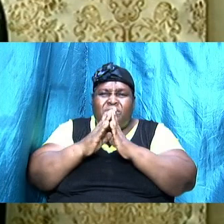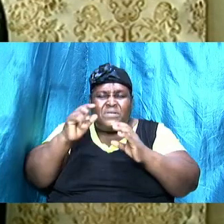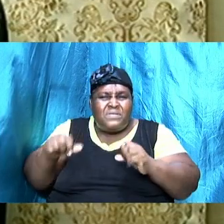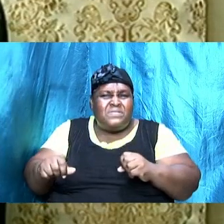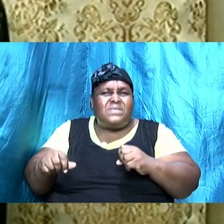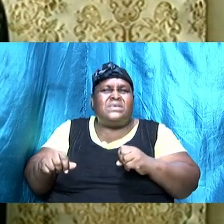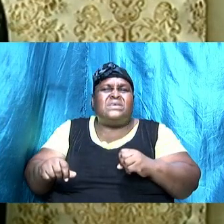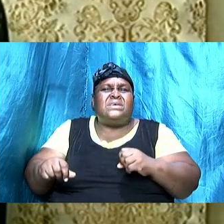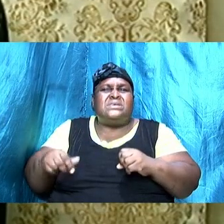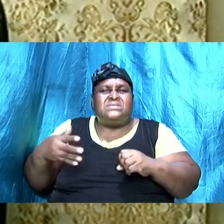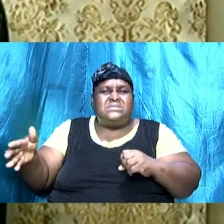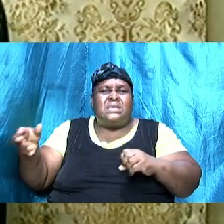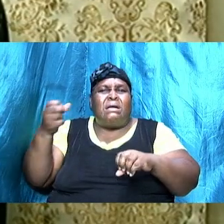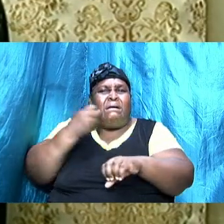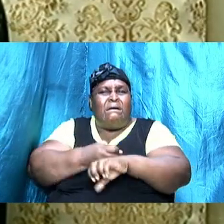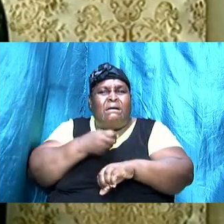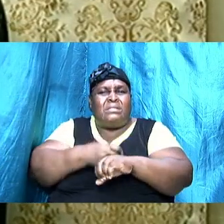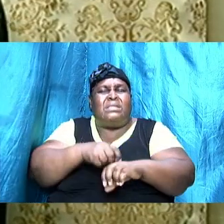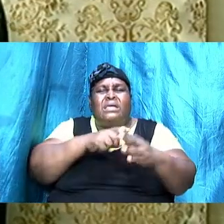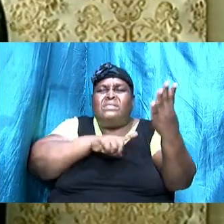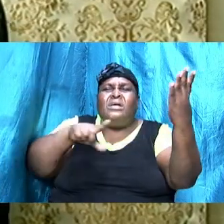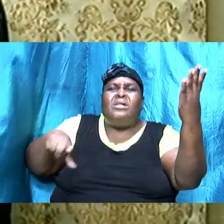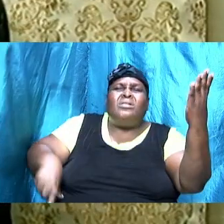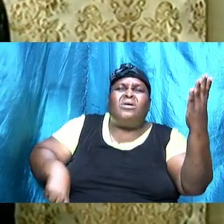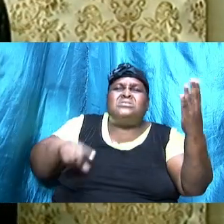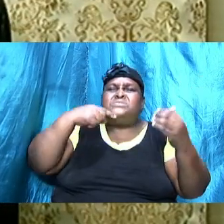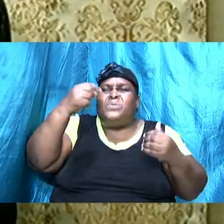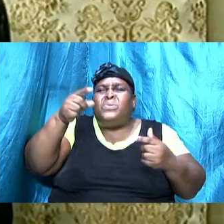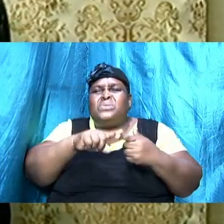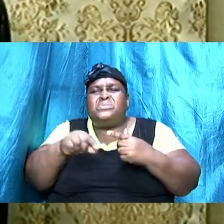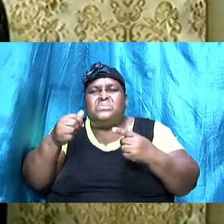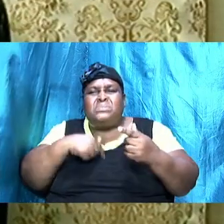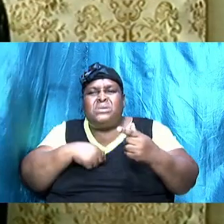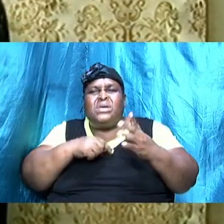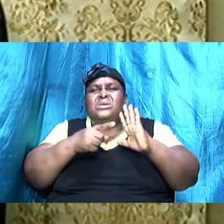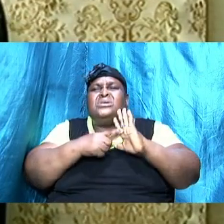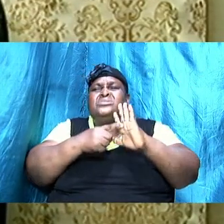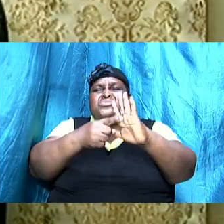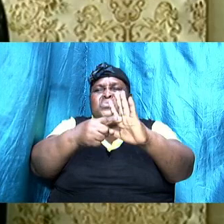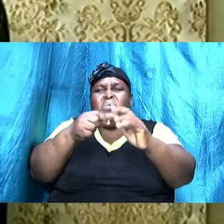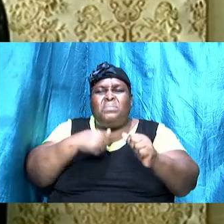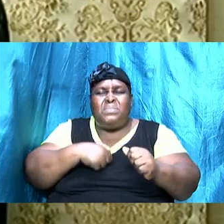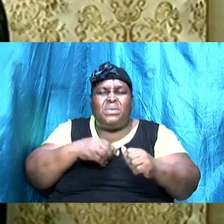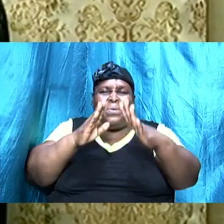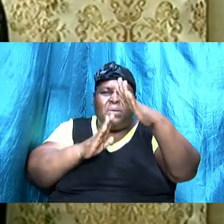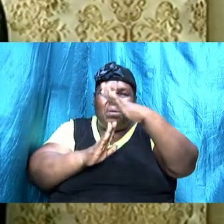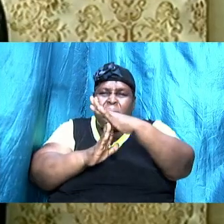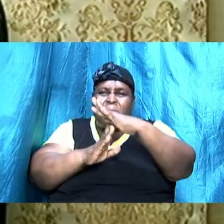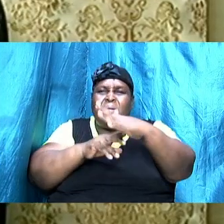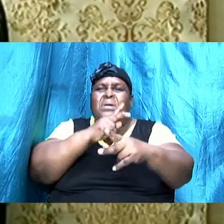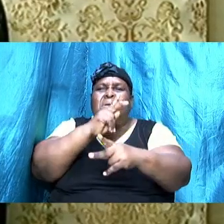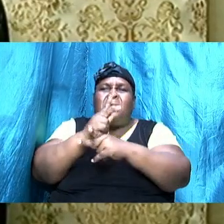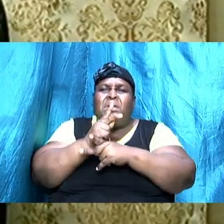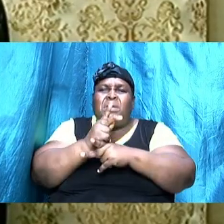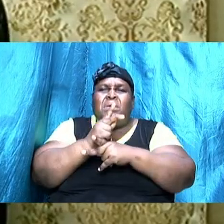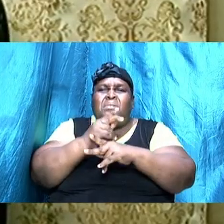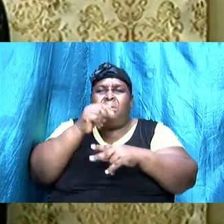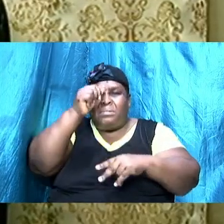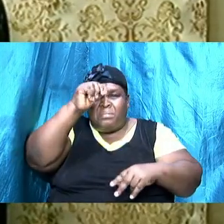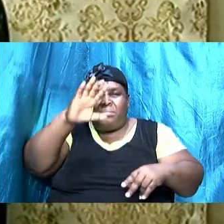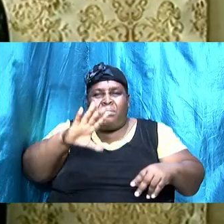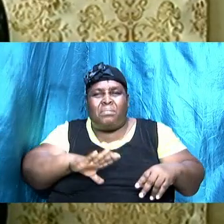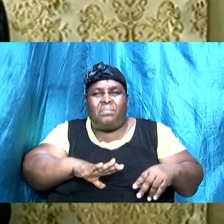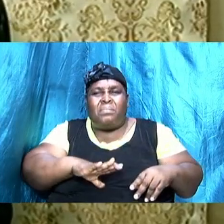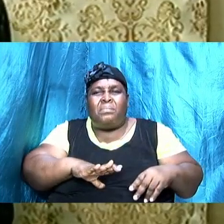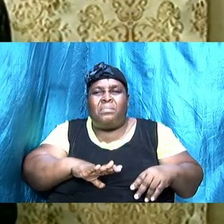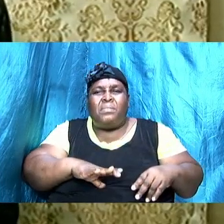has spoken to me and has shown me a very humble, caring man, and that man